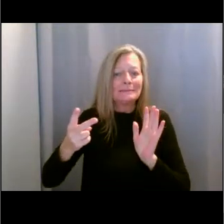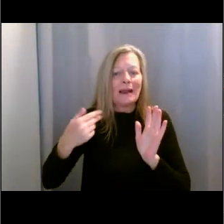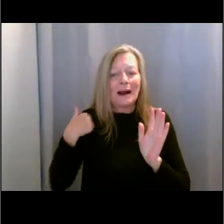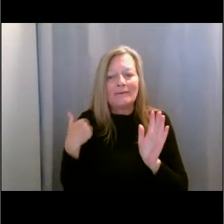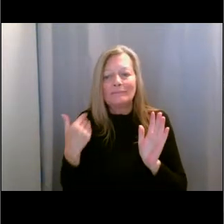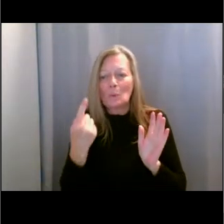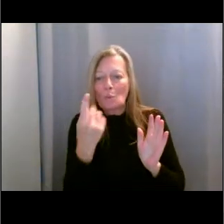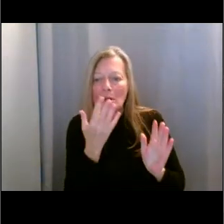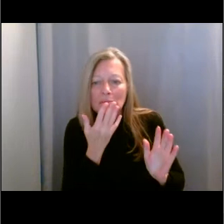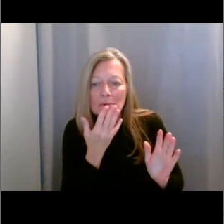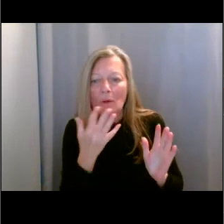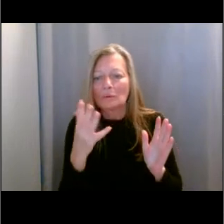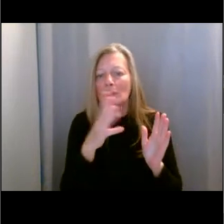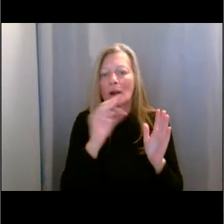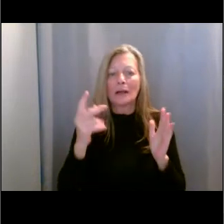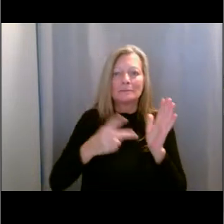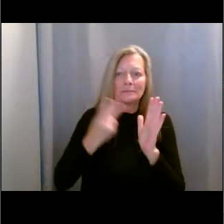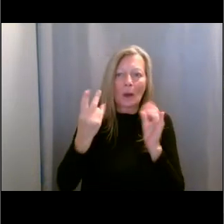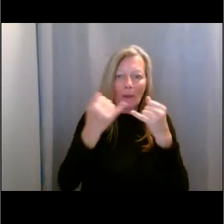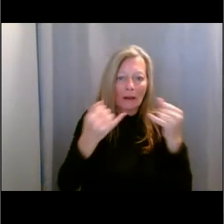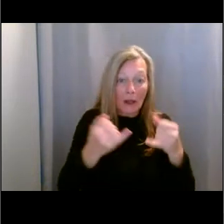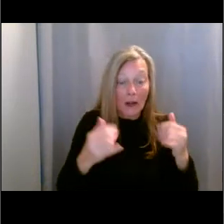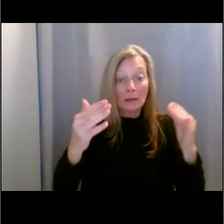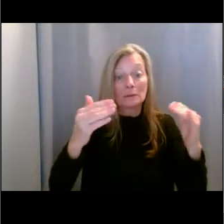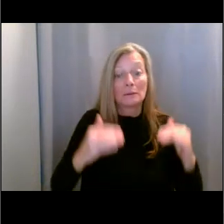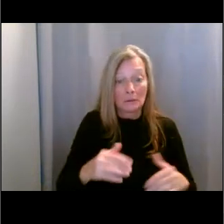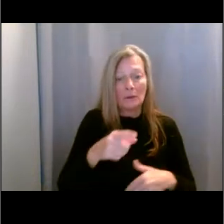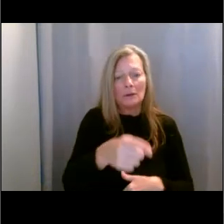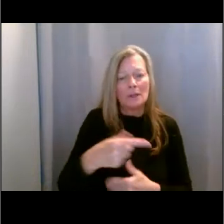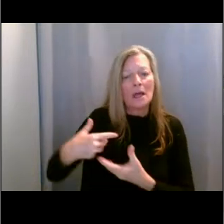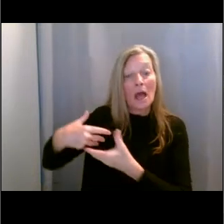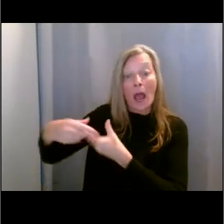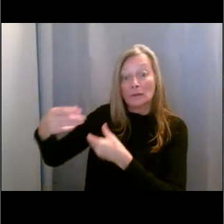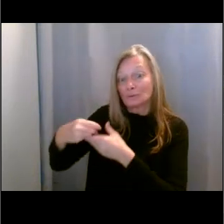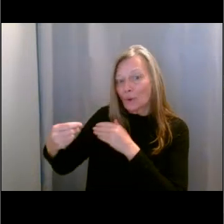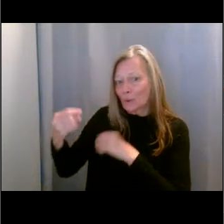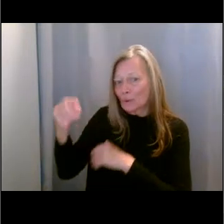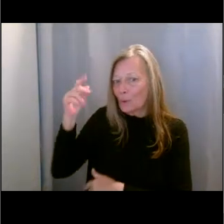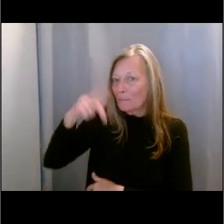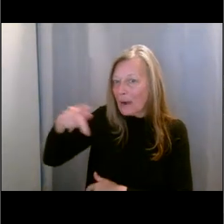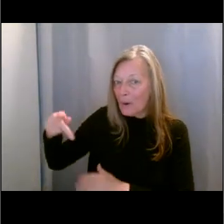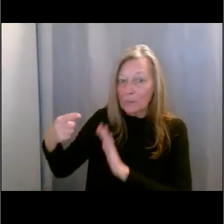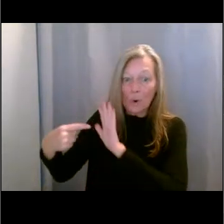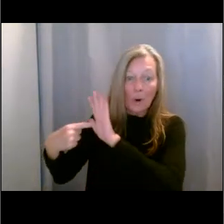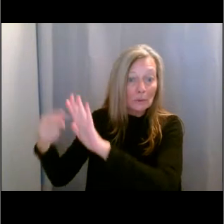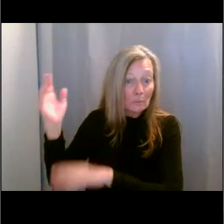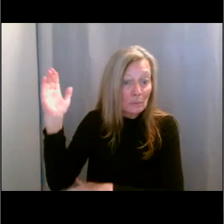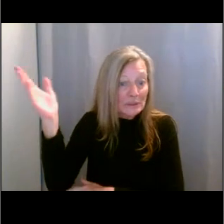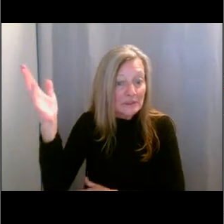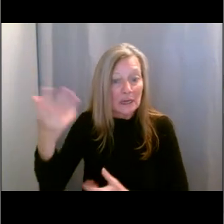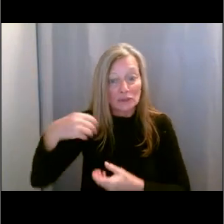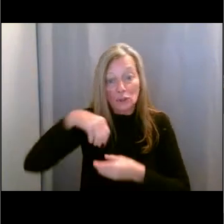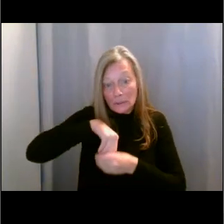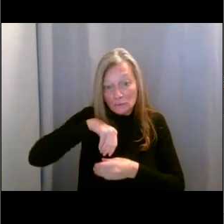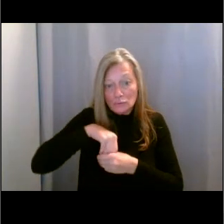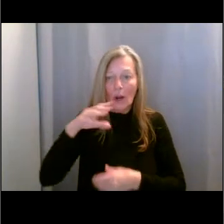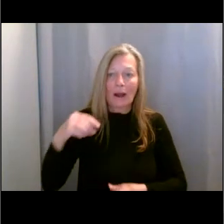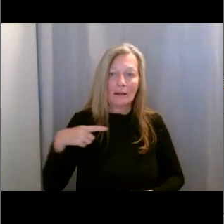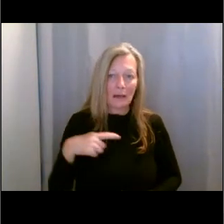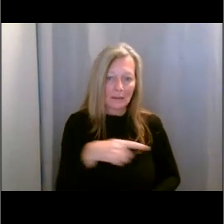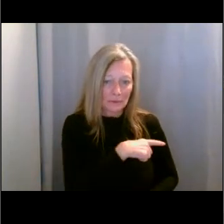external presentations, internal presentations, and legislative presentations, as well as DSHS has their